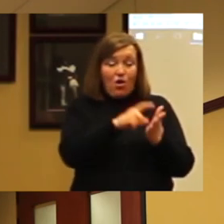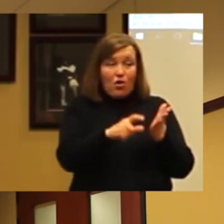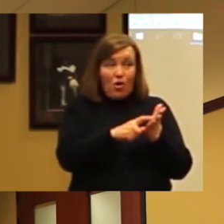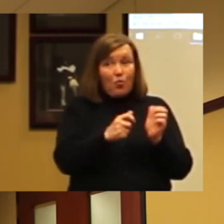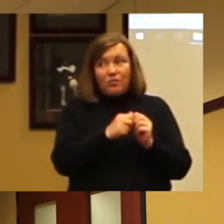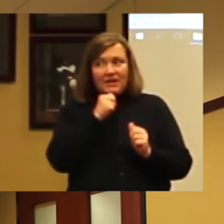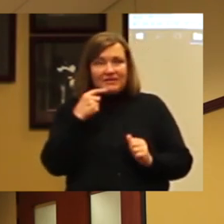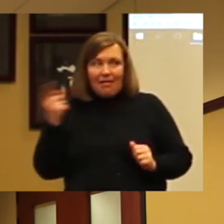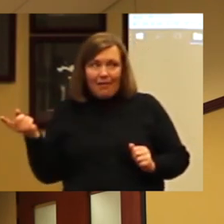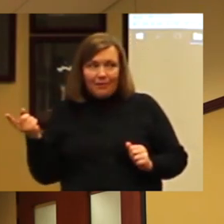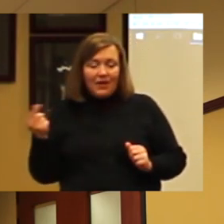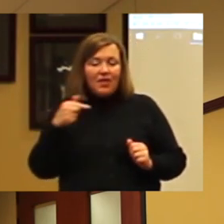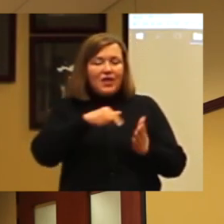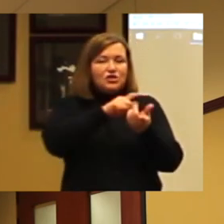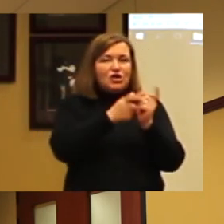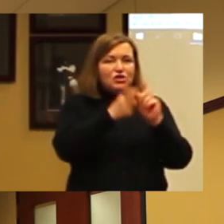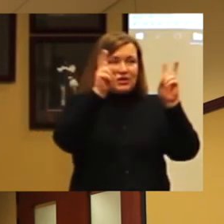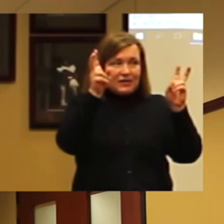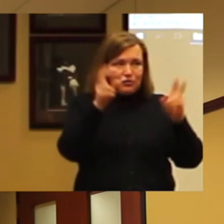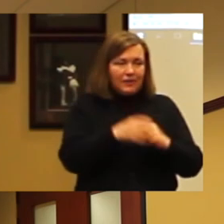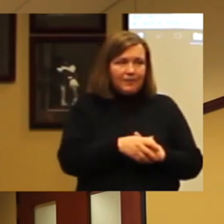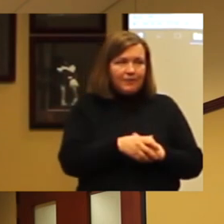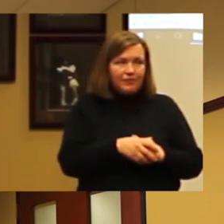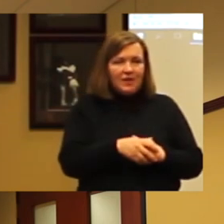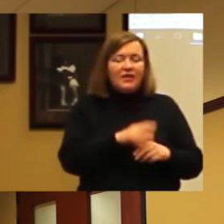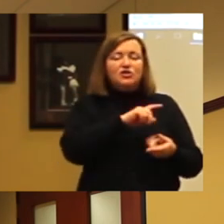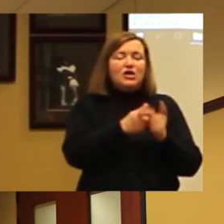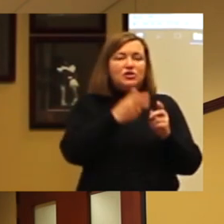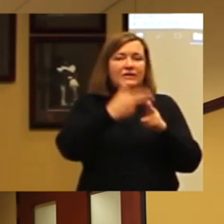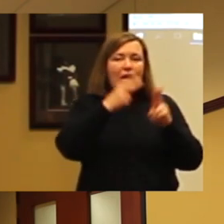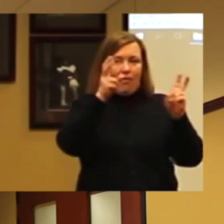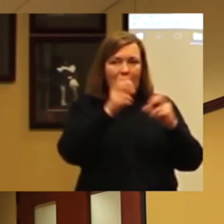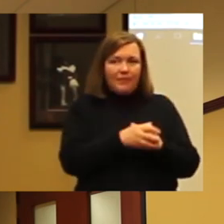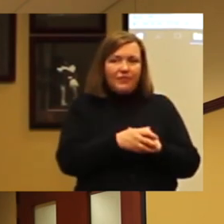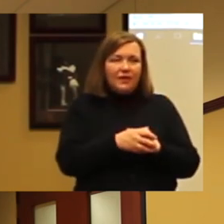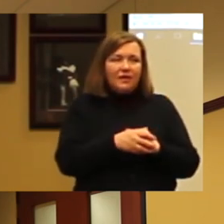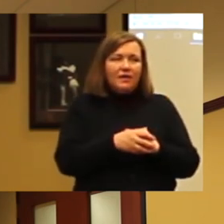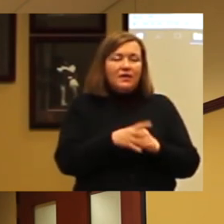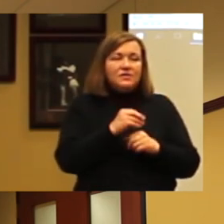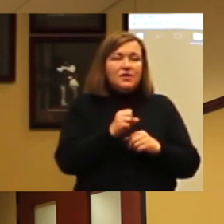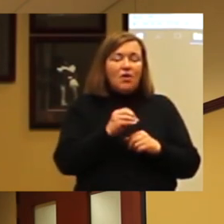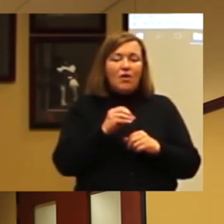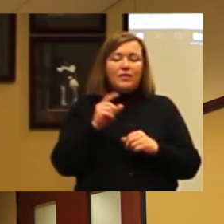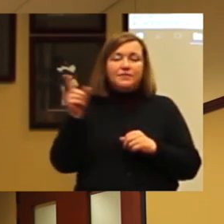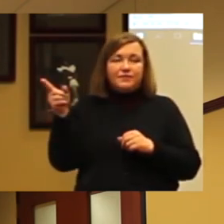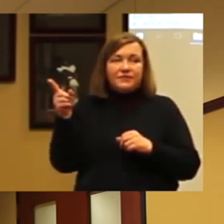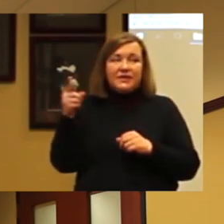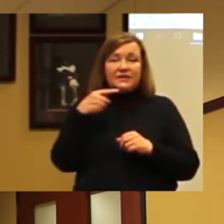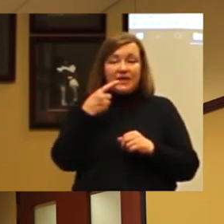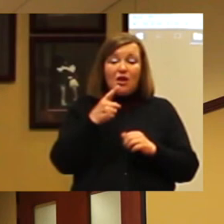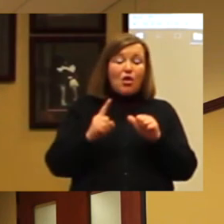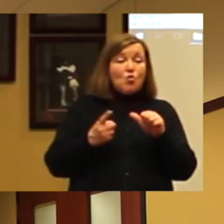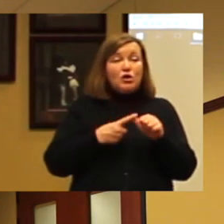him, they changed the subject, the title, the translation. And so he said the original